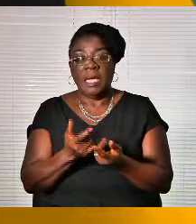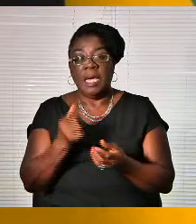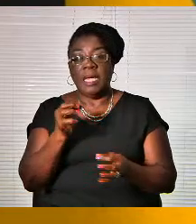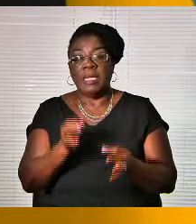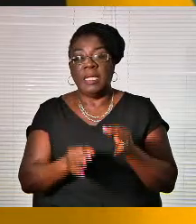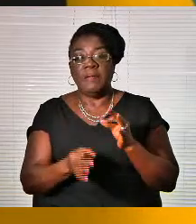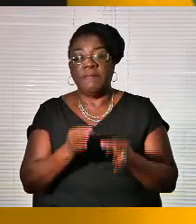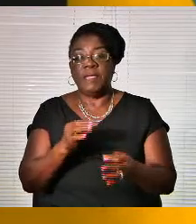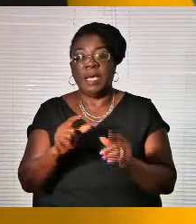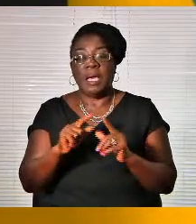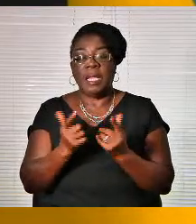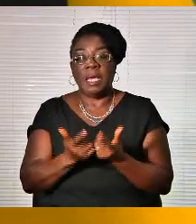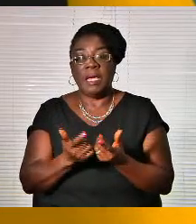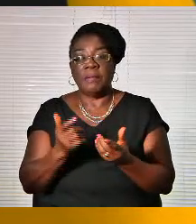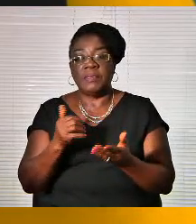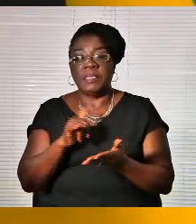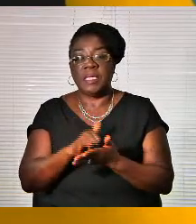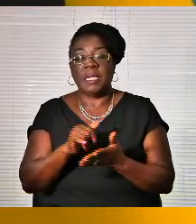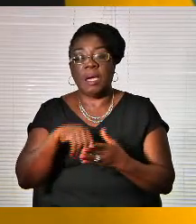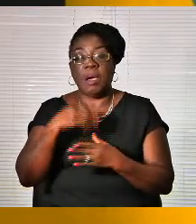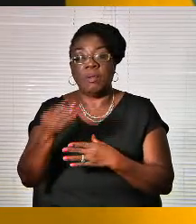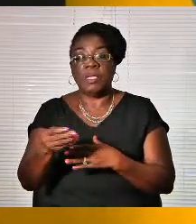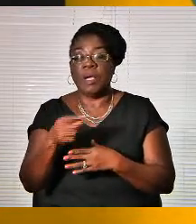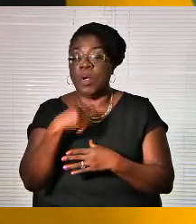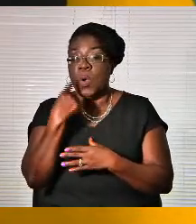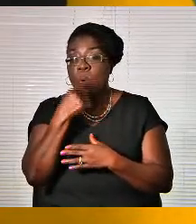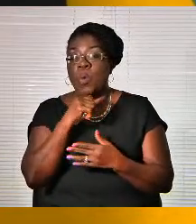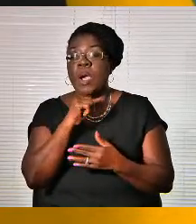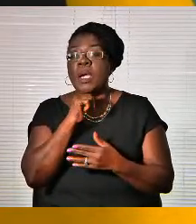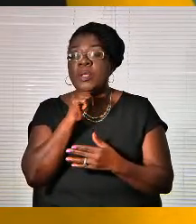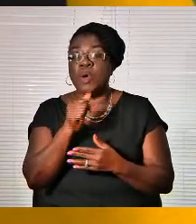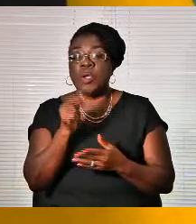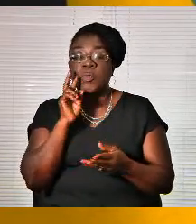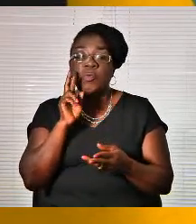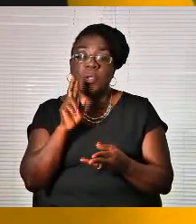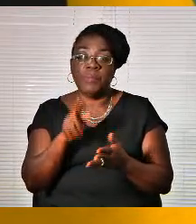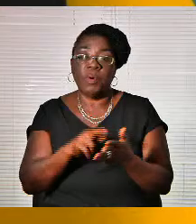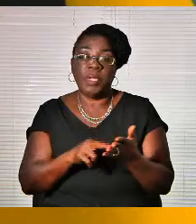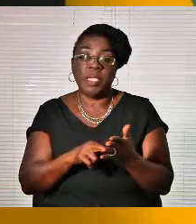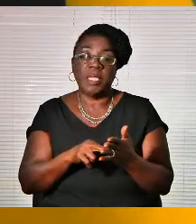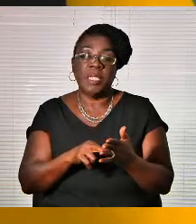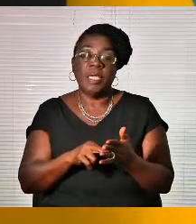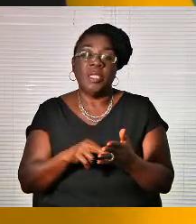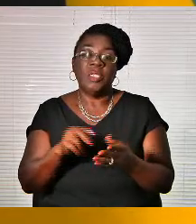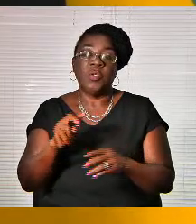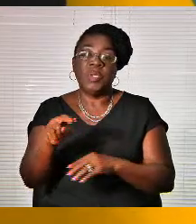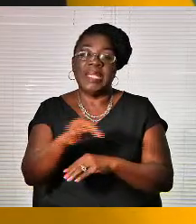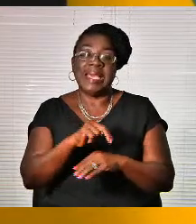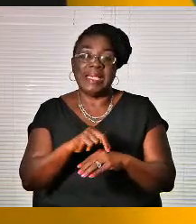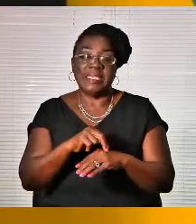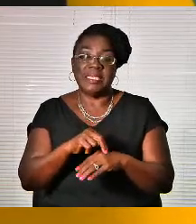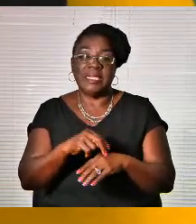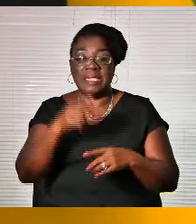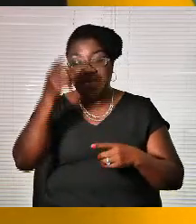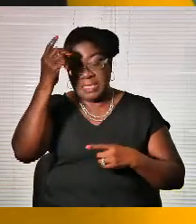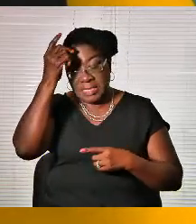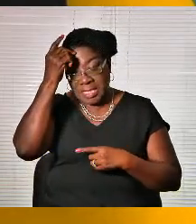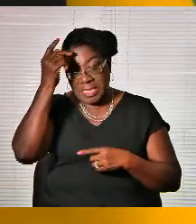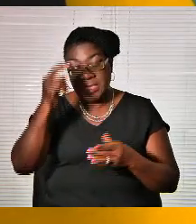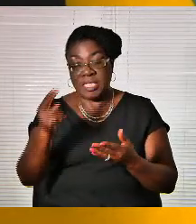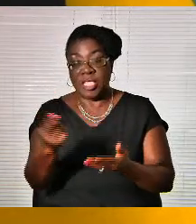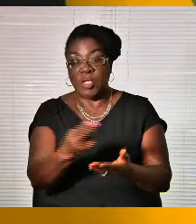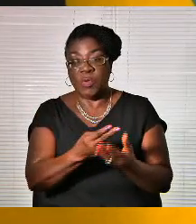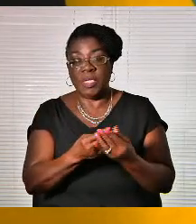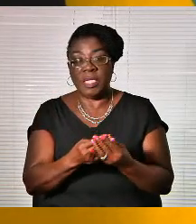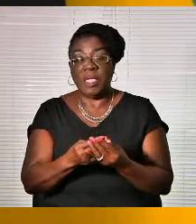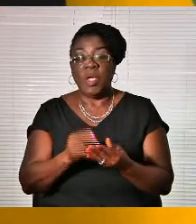are labs who are out there who are not reporting to the National Disease Surveillance Unit or healthcare providers, we continue to encourage